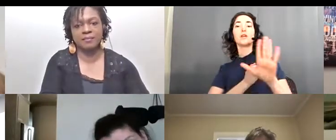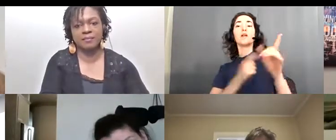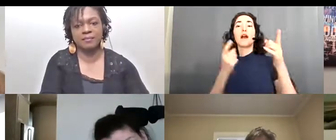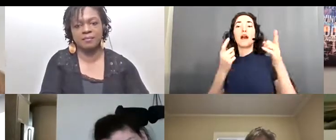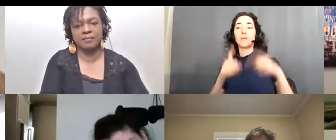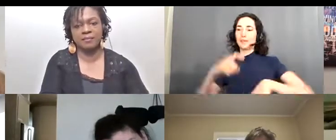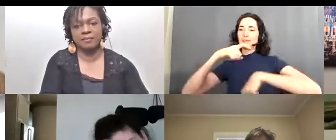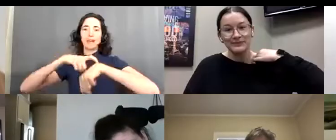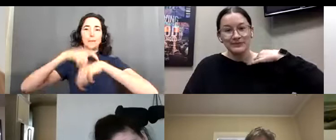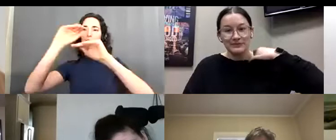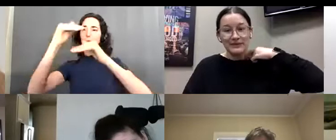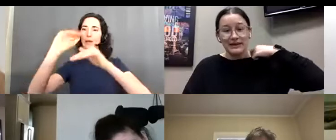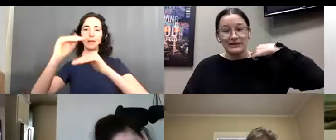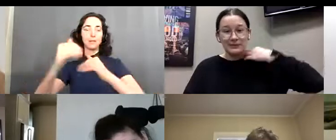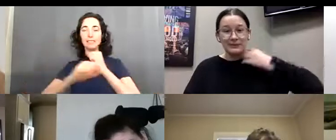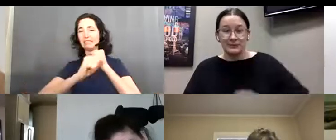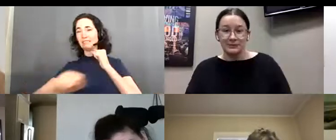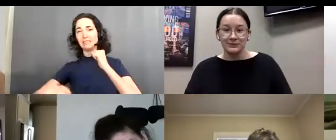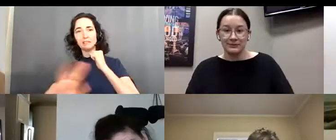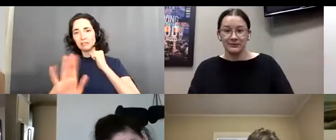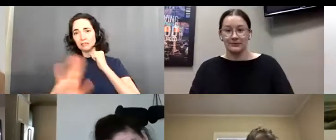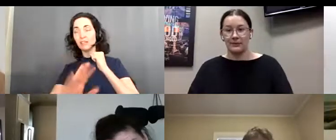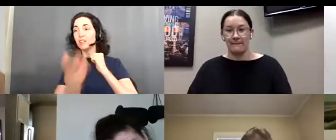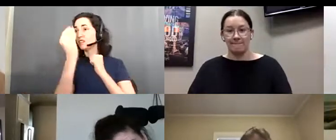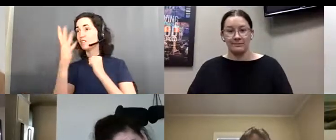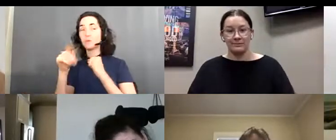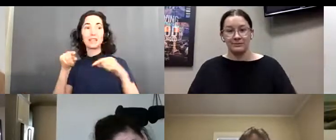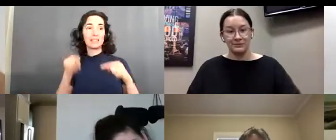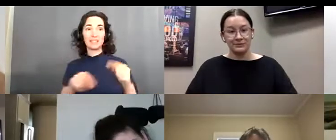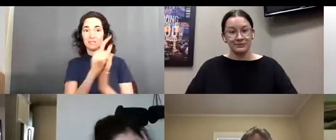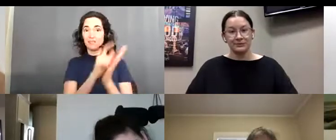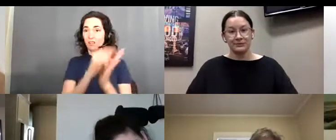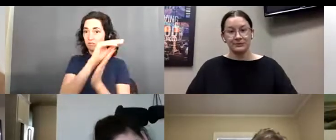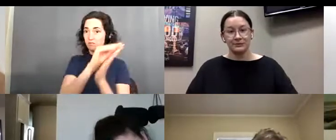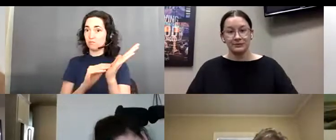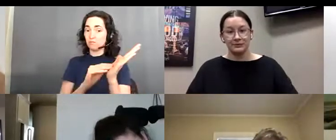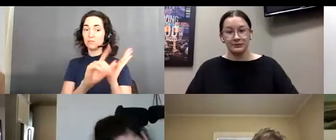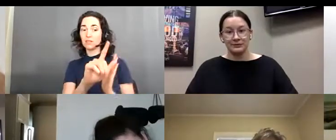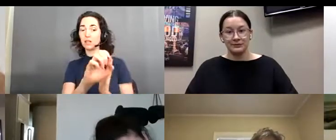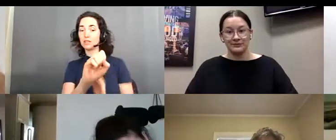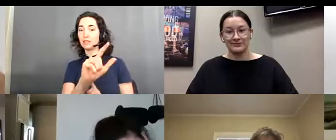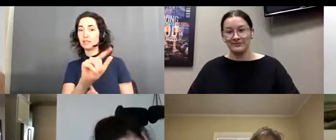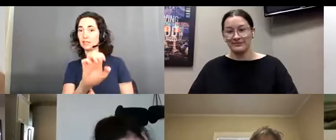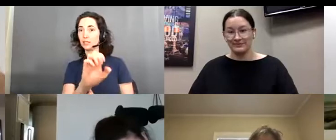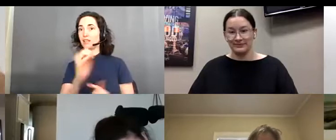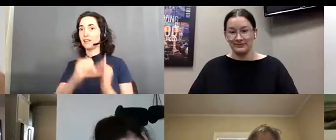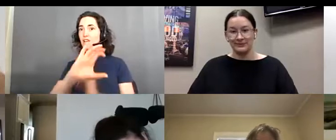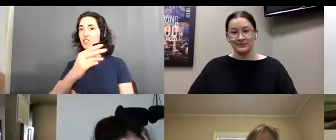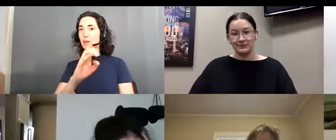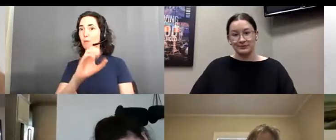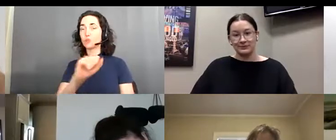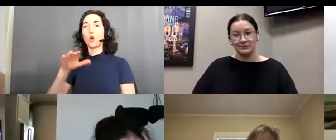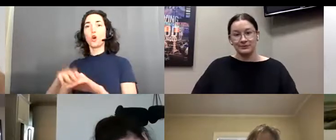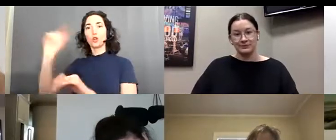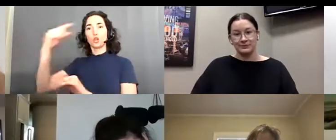very limited time frame. So just to let y'all know, this legislation is being supported. Leslie Chambers is with the governor's policy team.